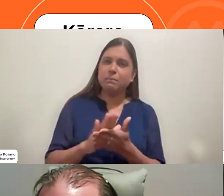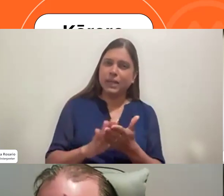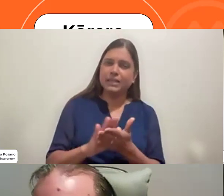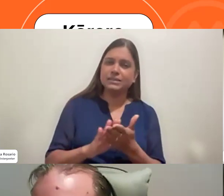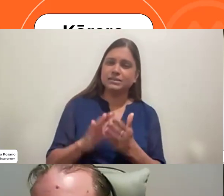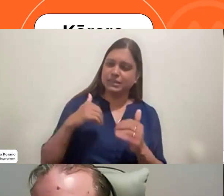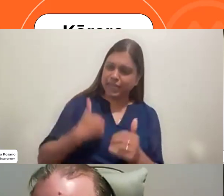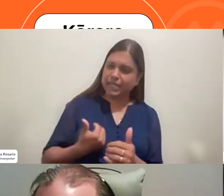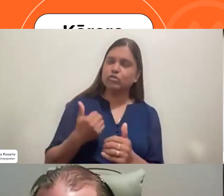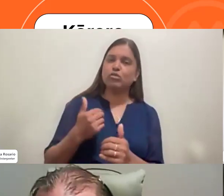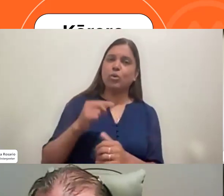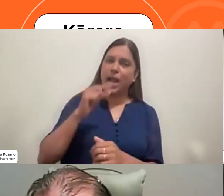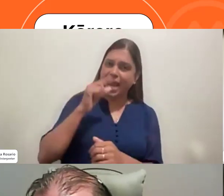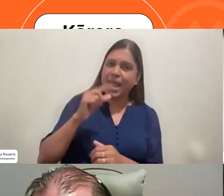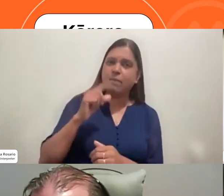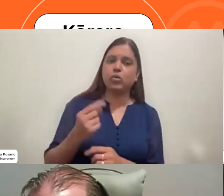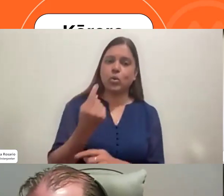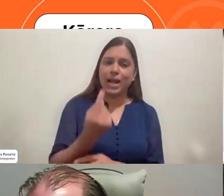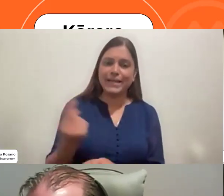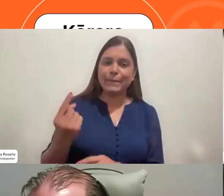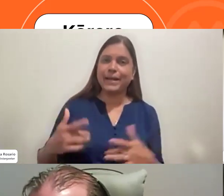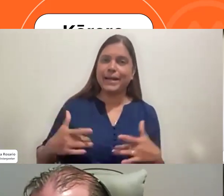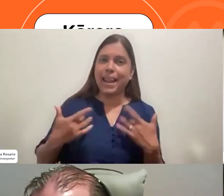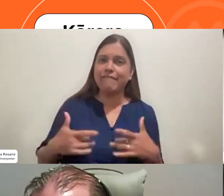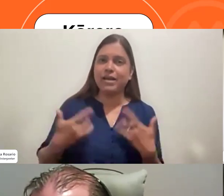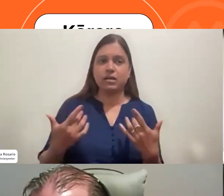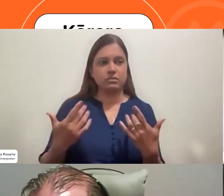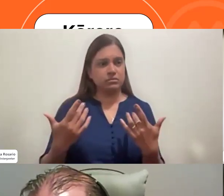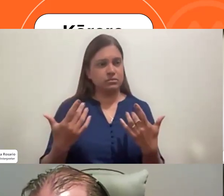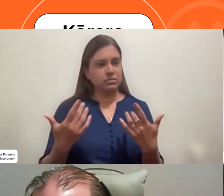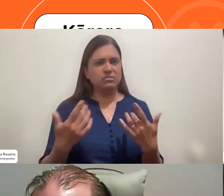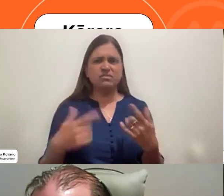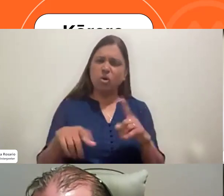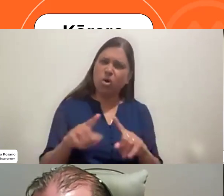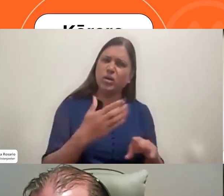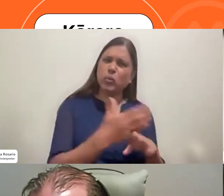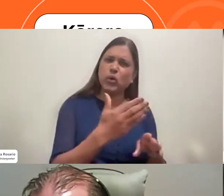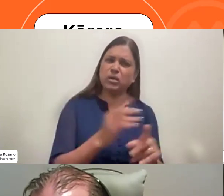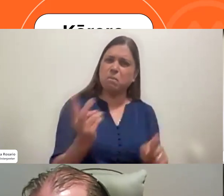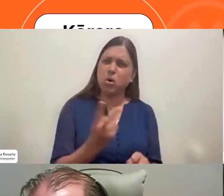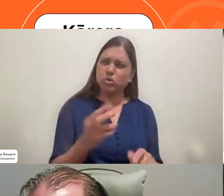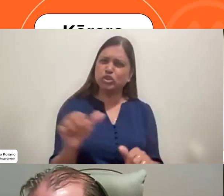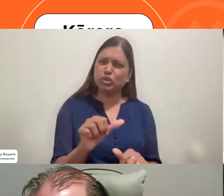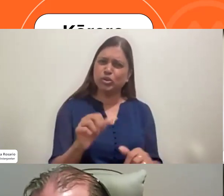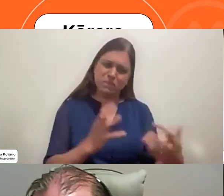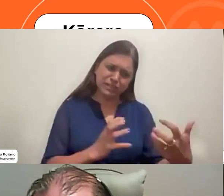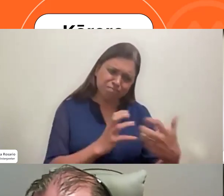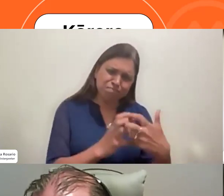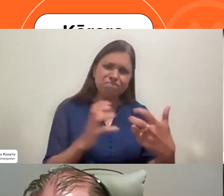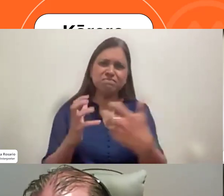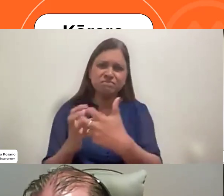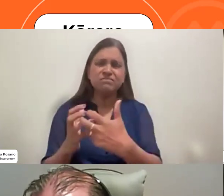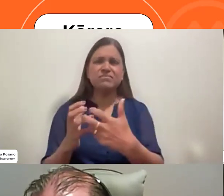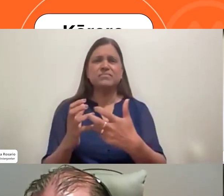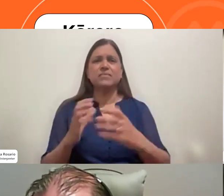and work, and being able to create opportunities that fit in with both of those areas. It's about breaking down